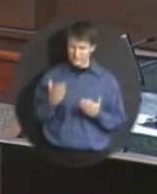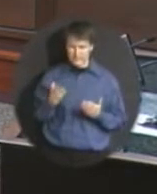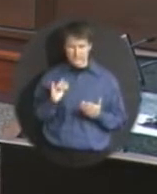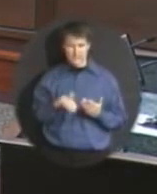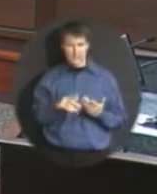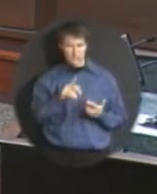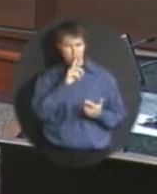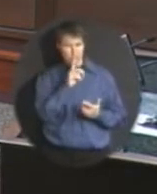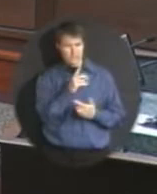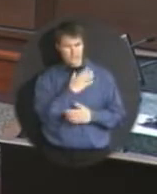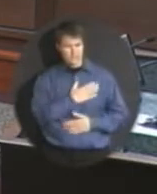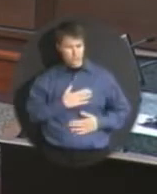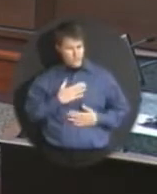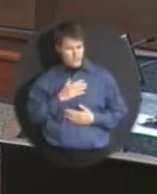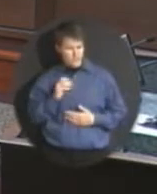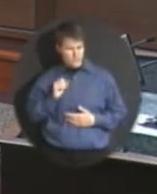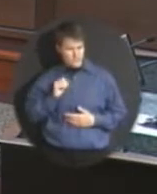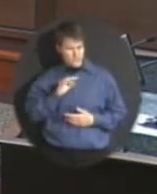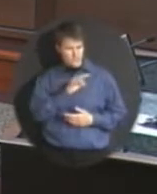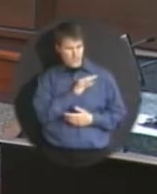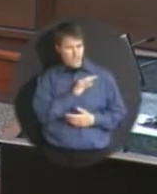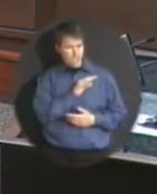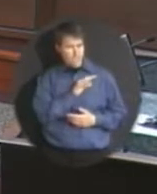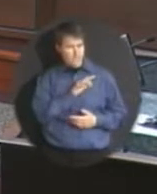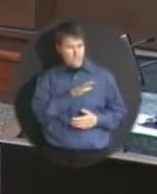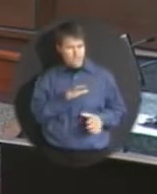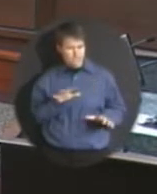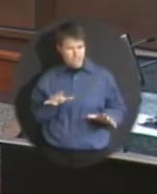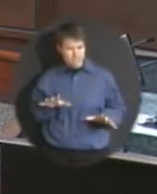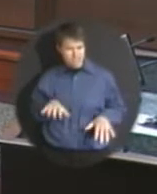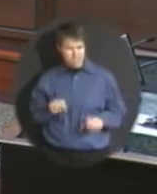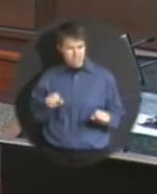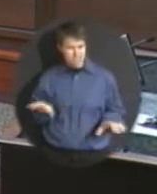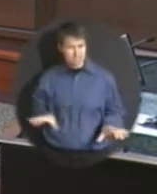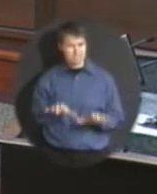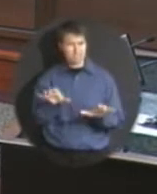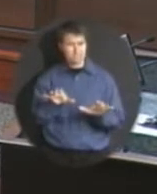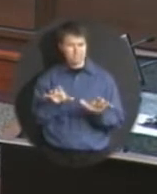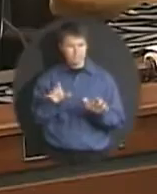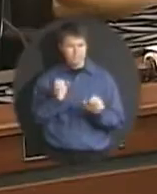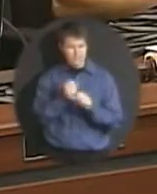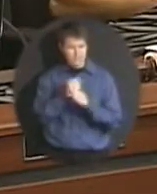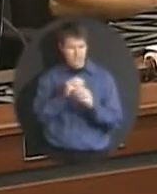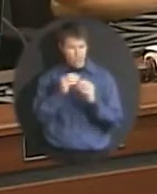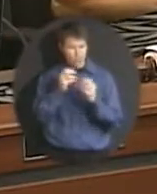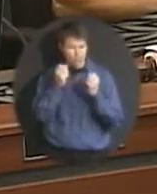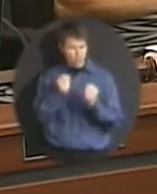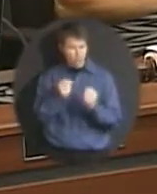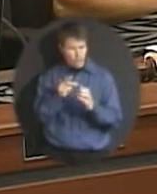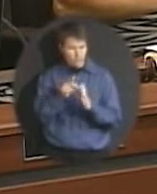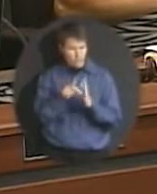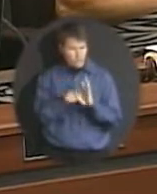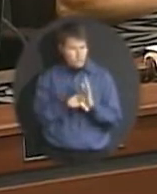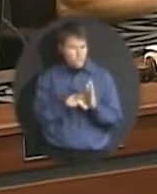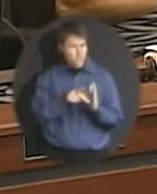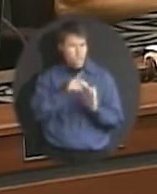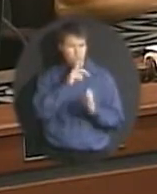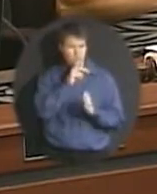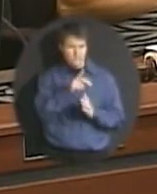I really appreciate staff taking the initiative and making a stronger policy. In other words, really put